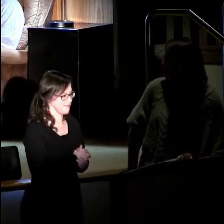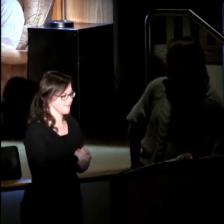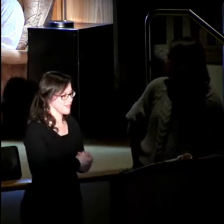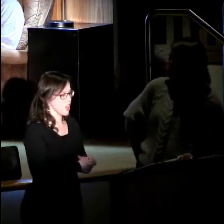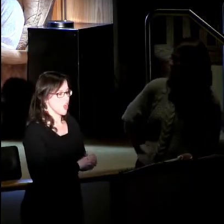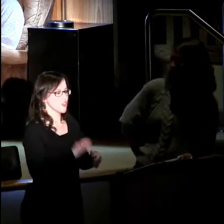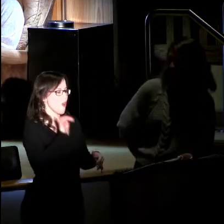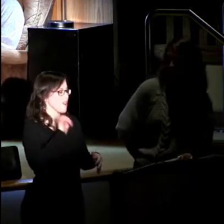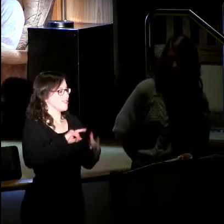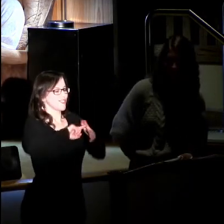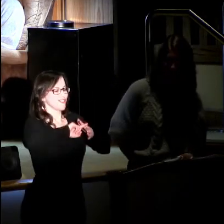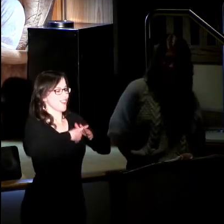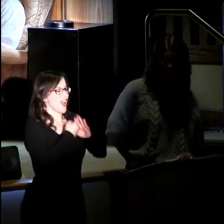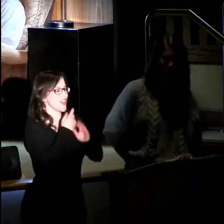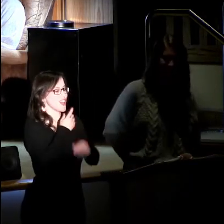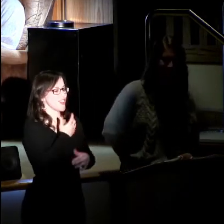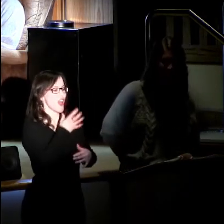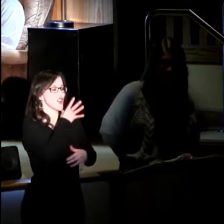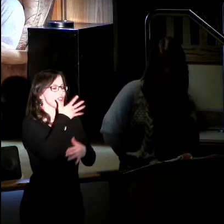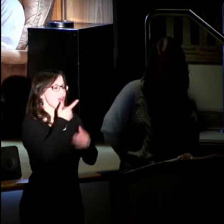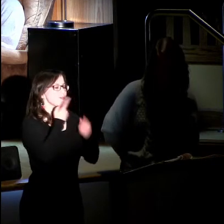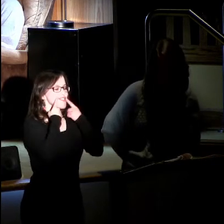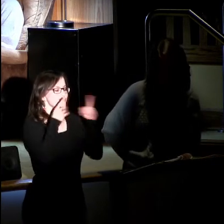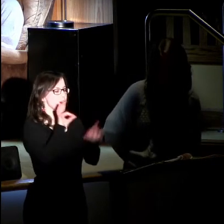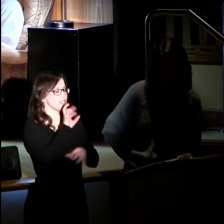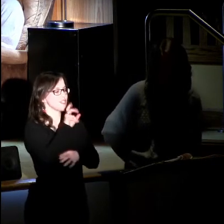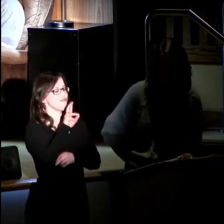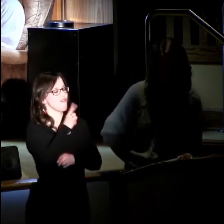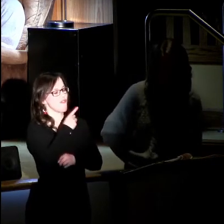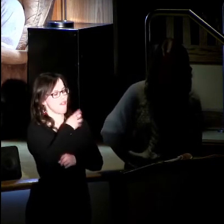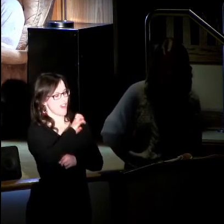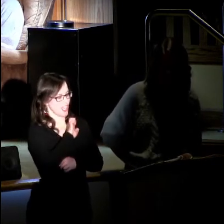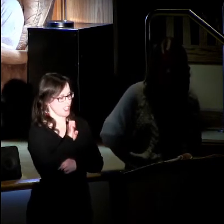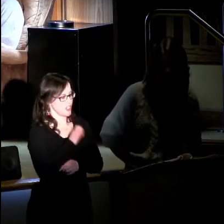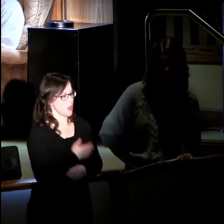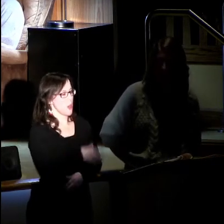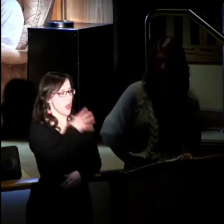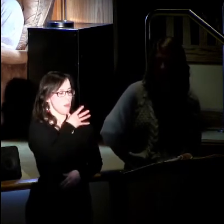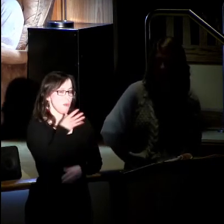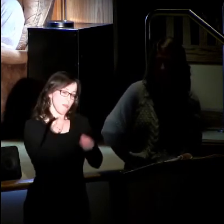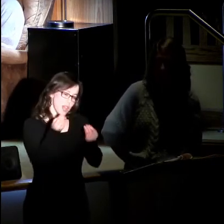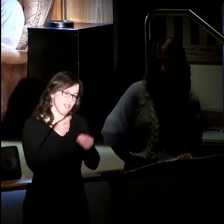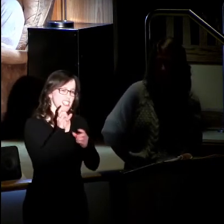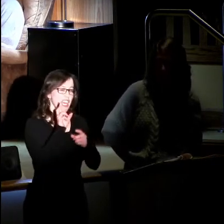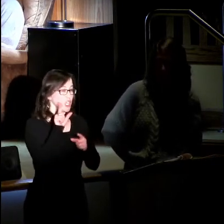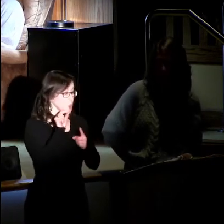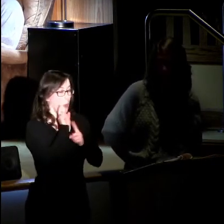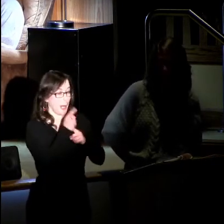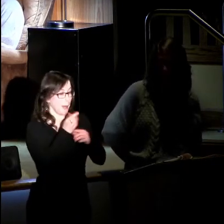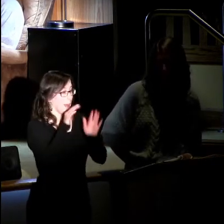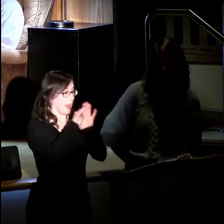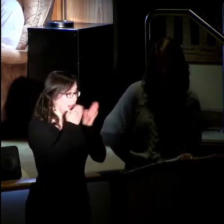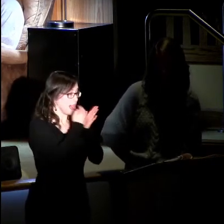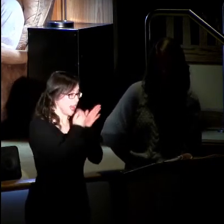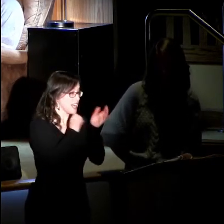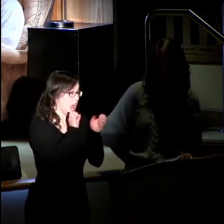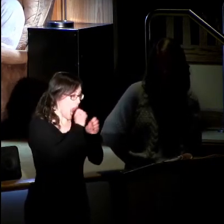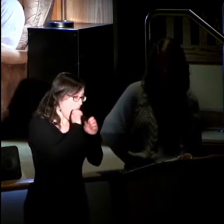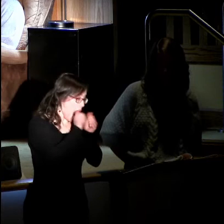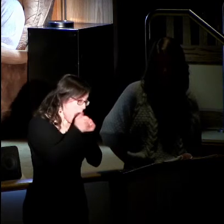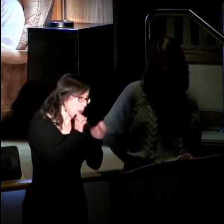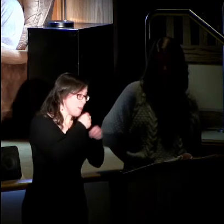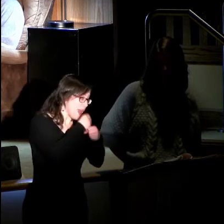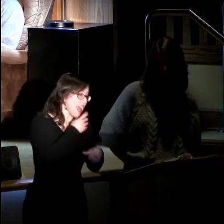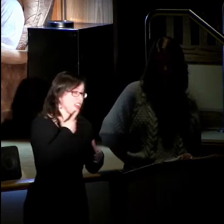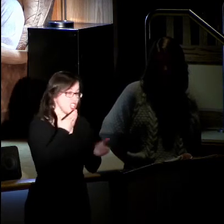And so it was born, Grandma's Famous Fudge. Mom gave us a 20-minute lesson in fudge making and then hurried out the door to work.